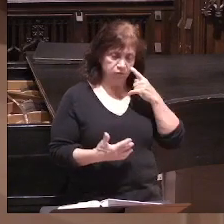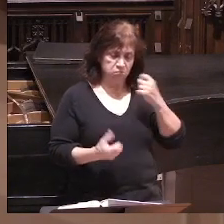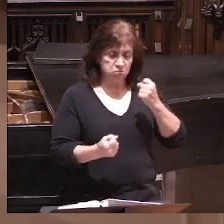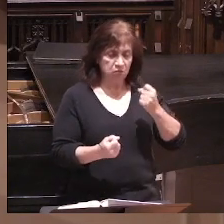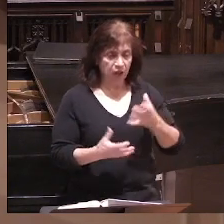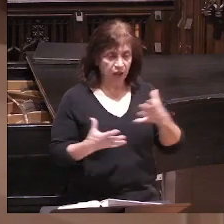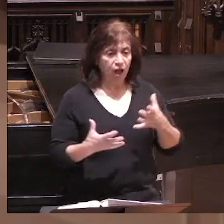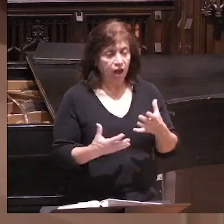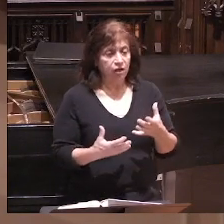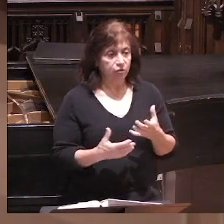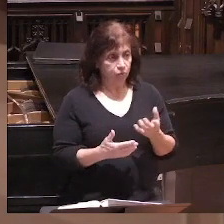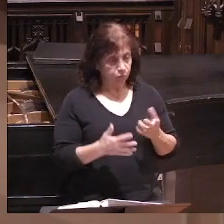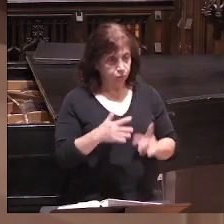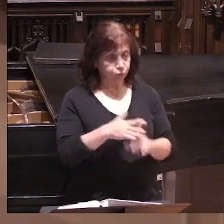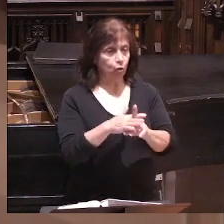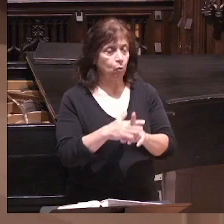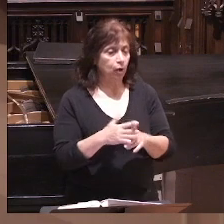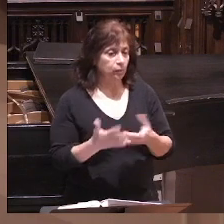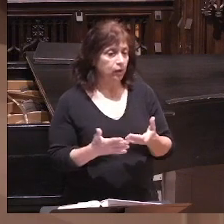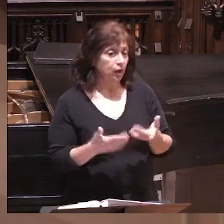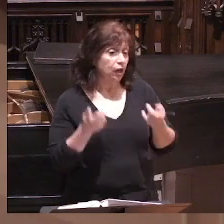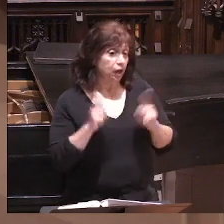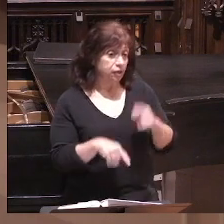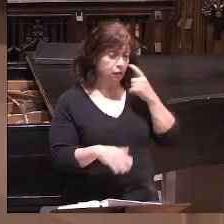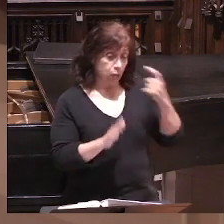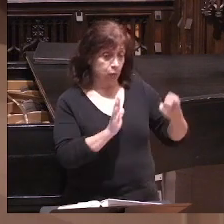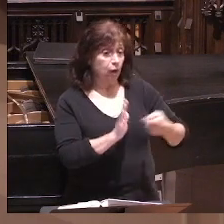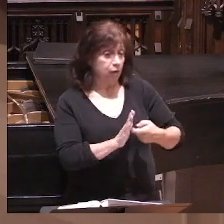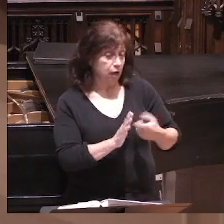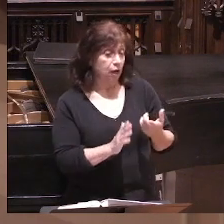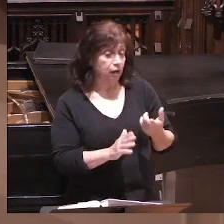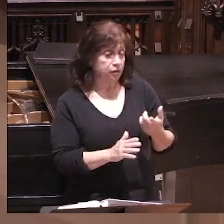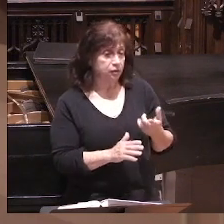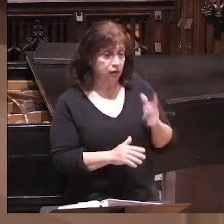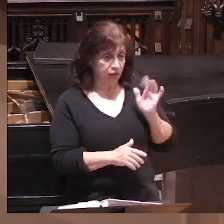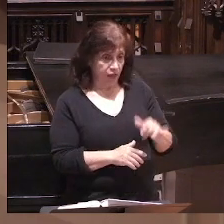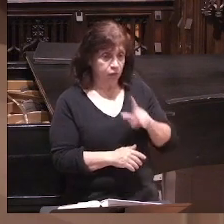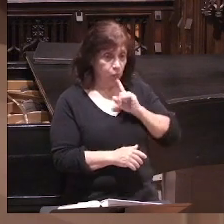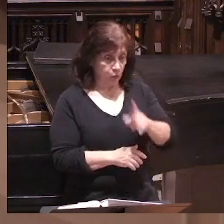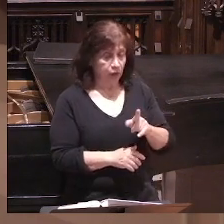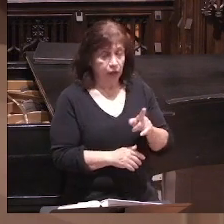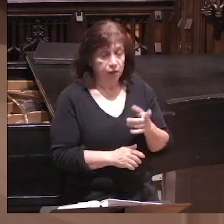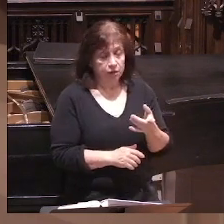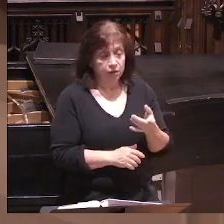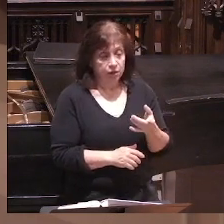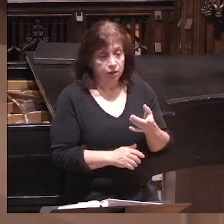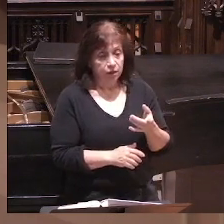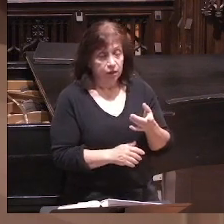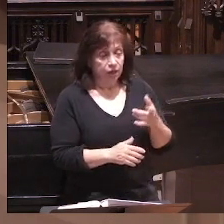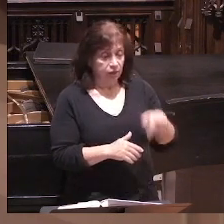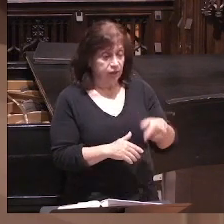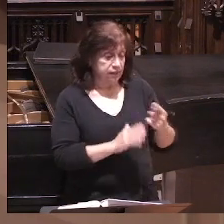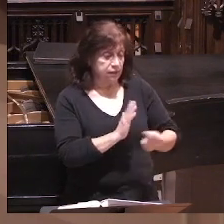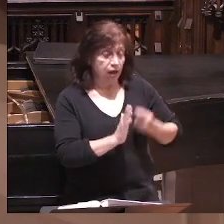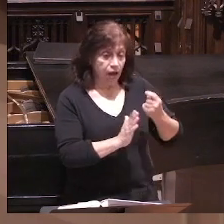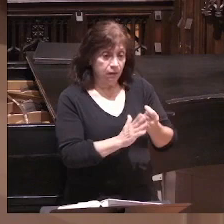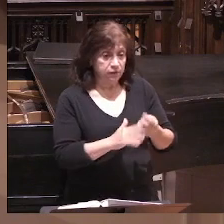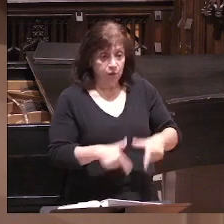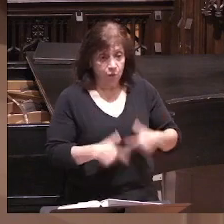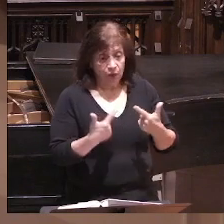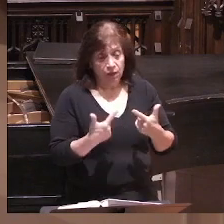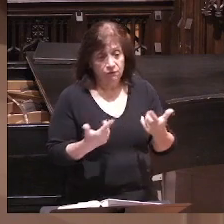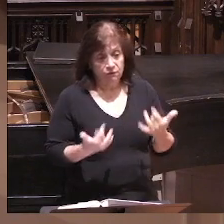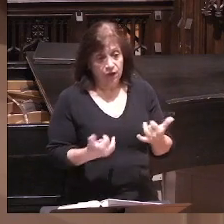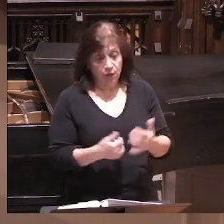courage to be here. And so we recognize that that is a reality in the times in which we